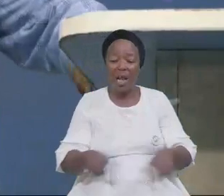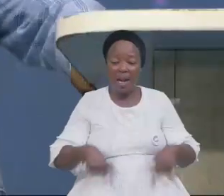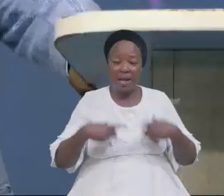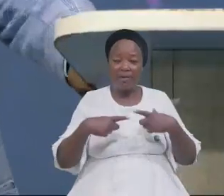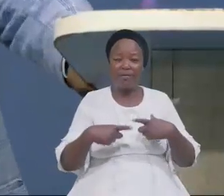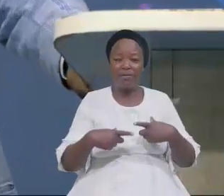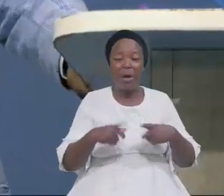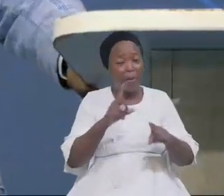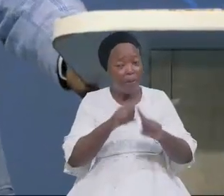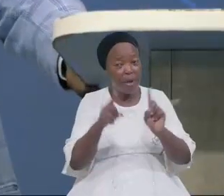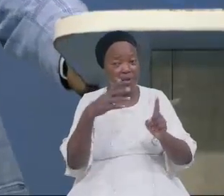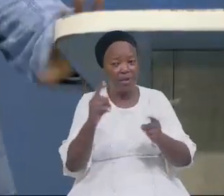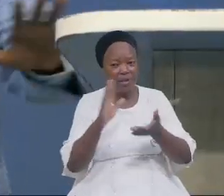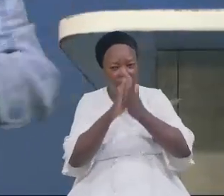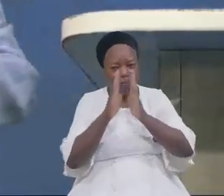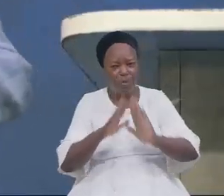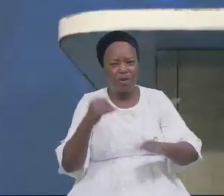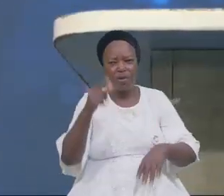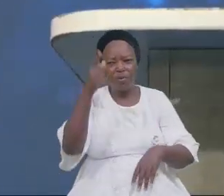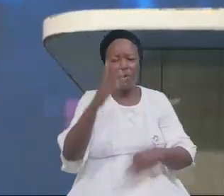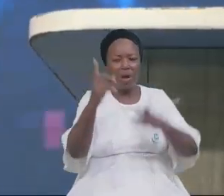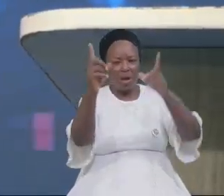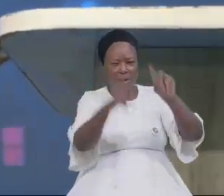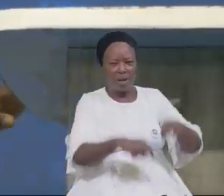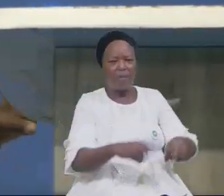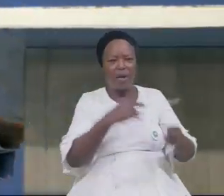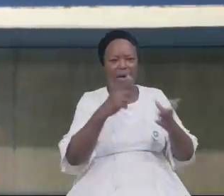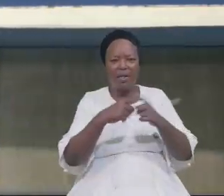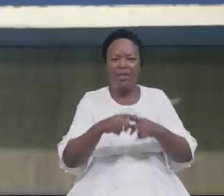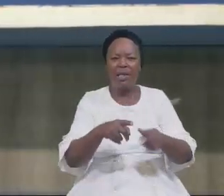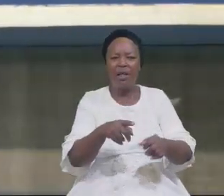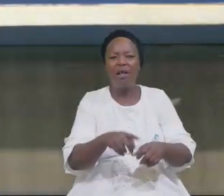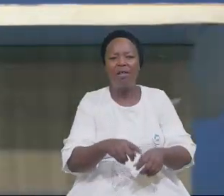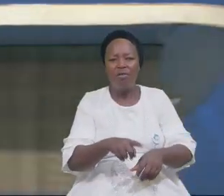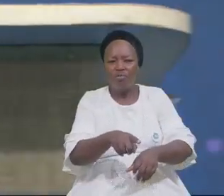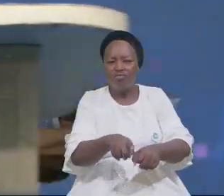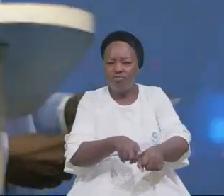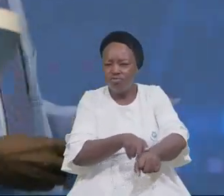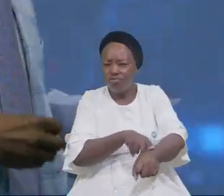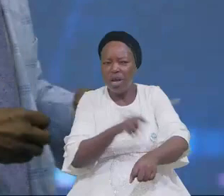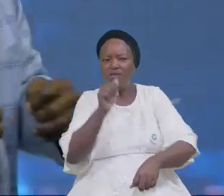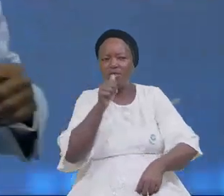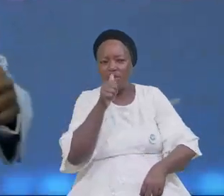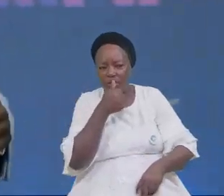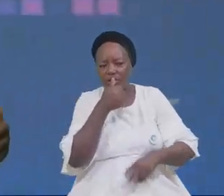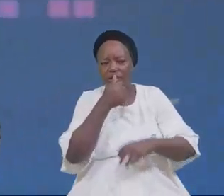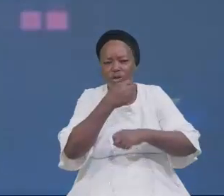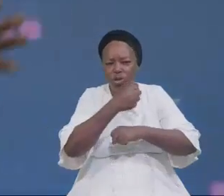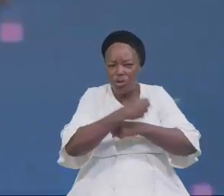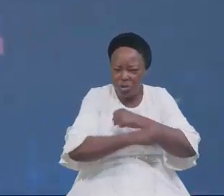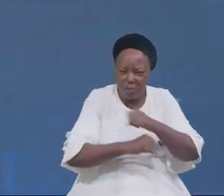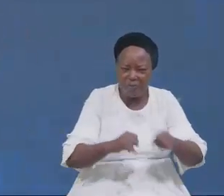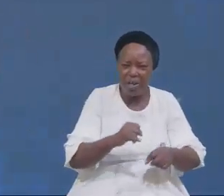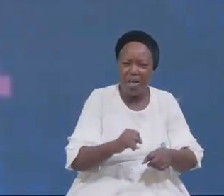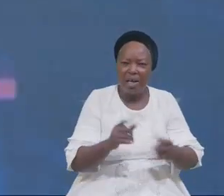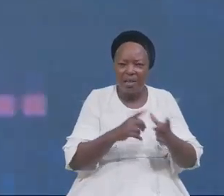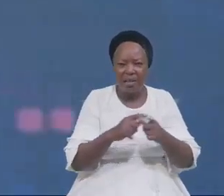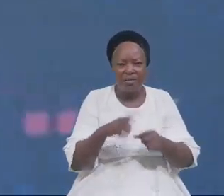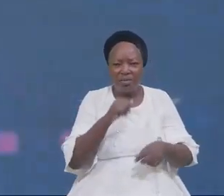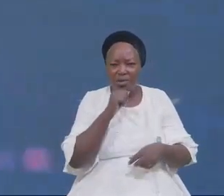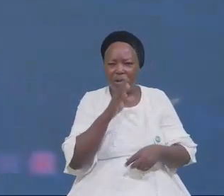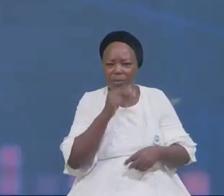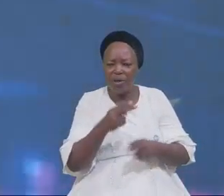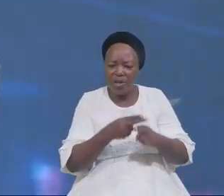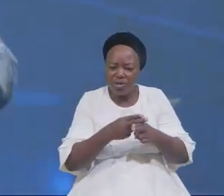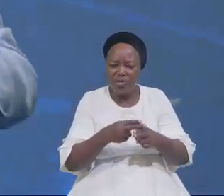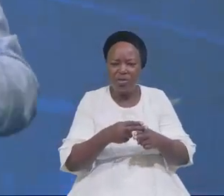the peace of God comes, and then long suffering. You'll not be, you know, like a short suffering